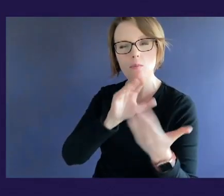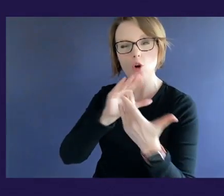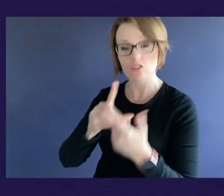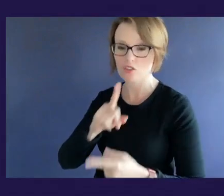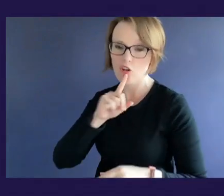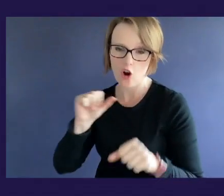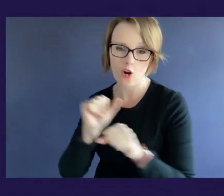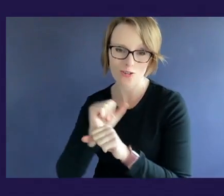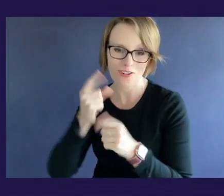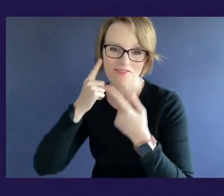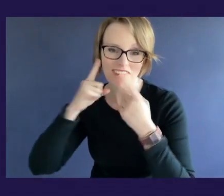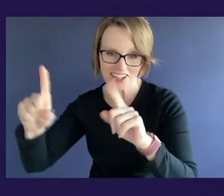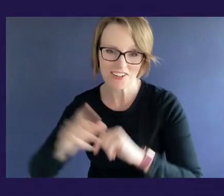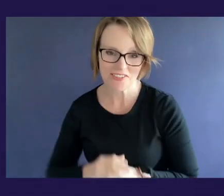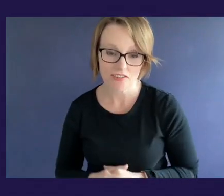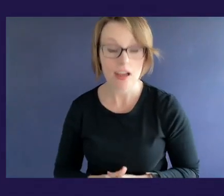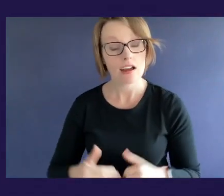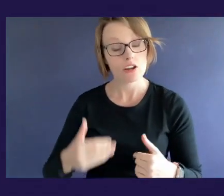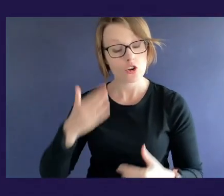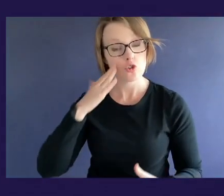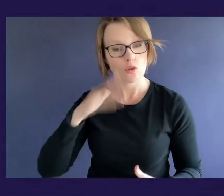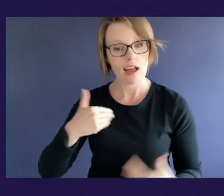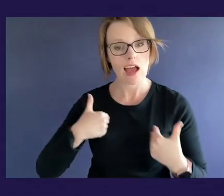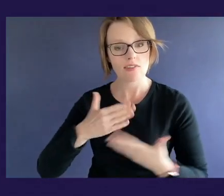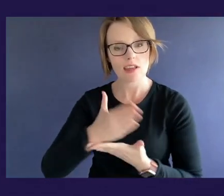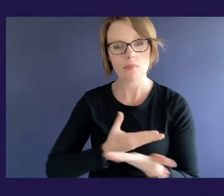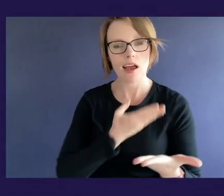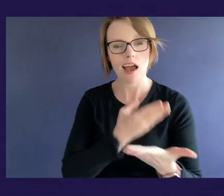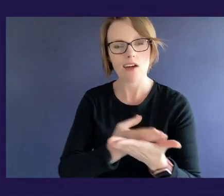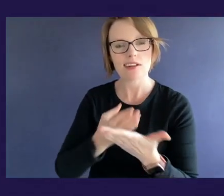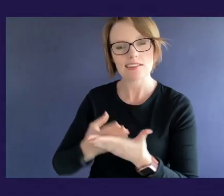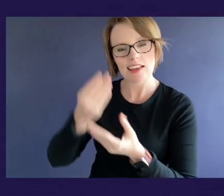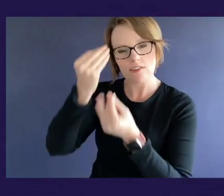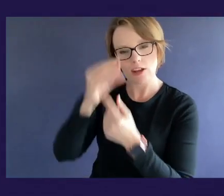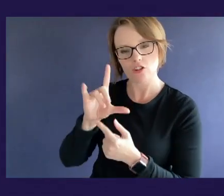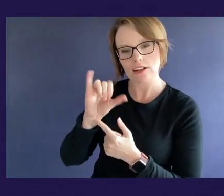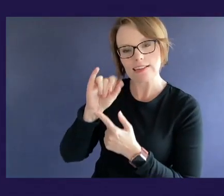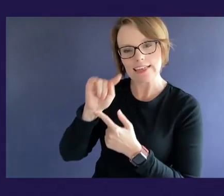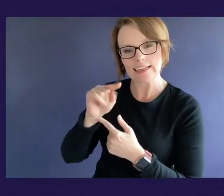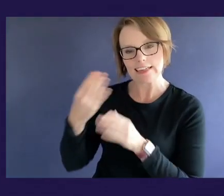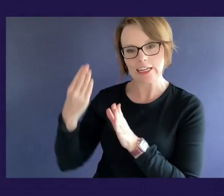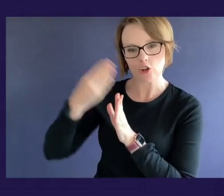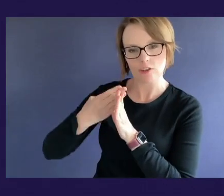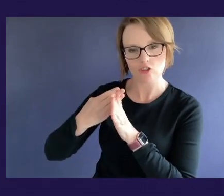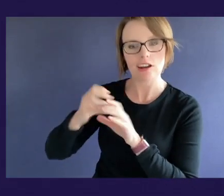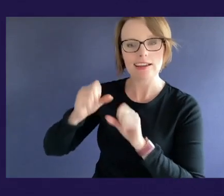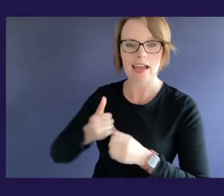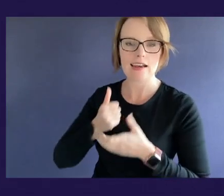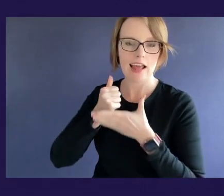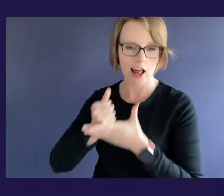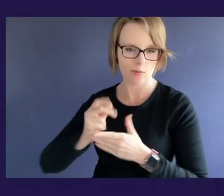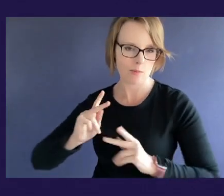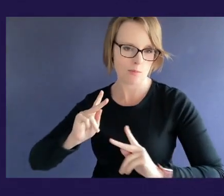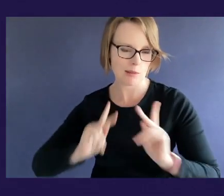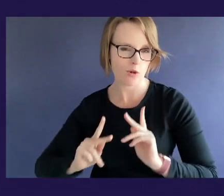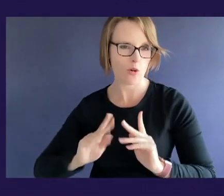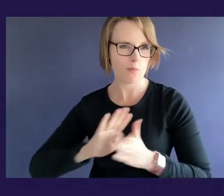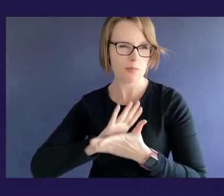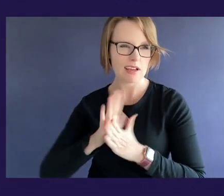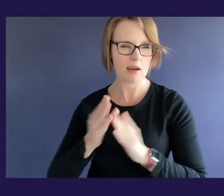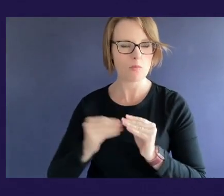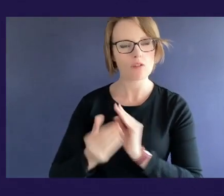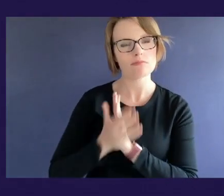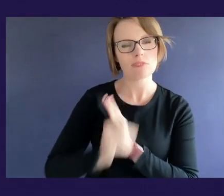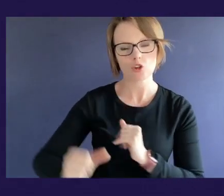there is evidence that information literacy interventions can help people think more critically about